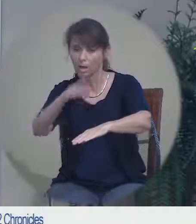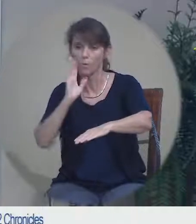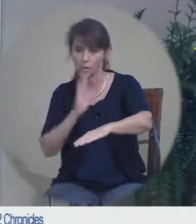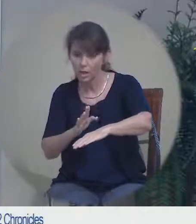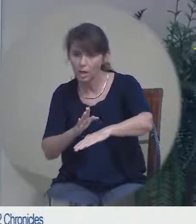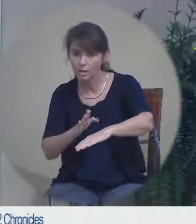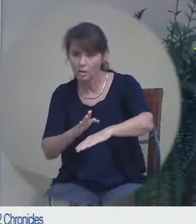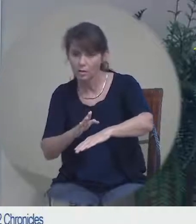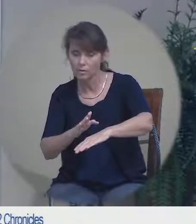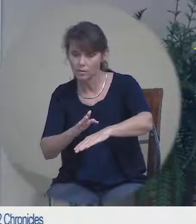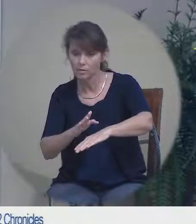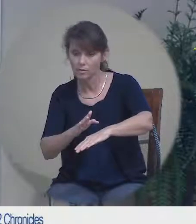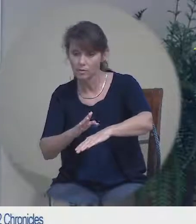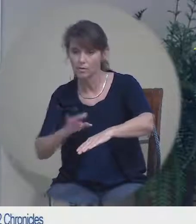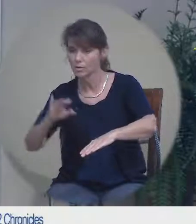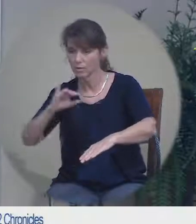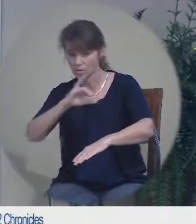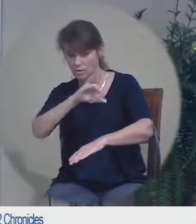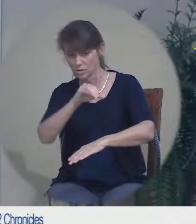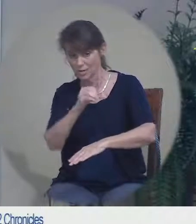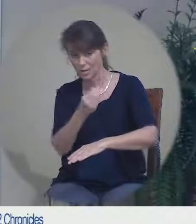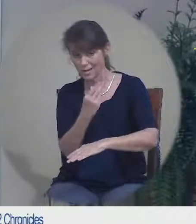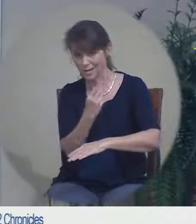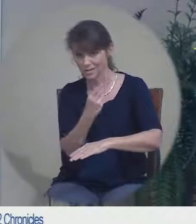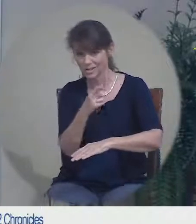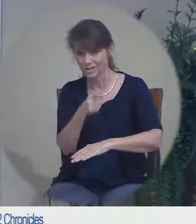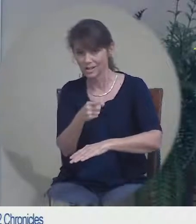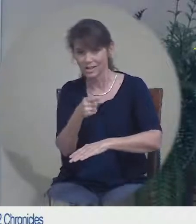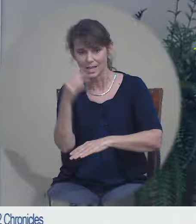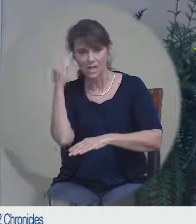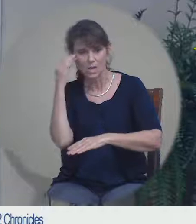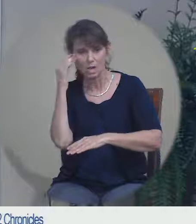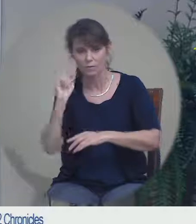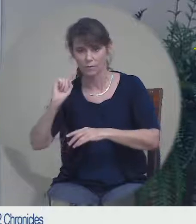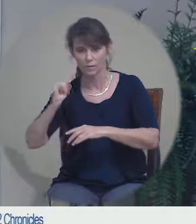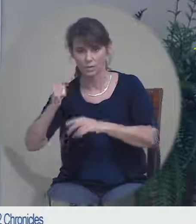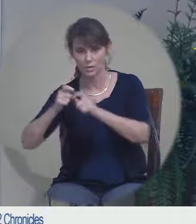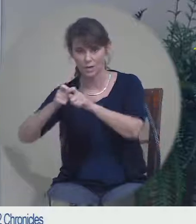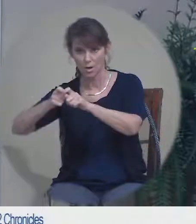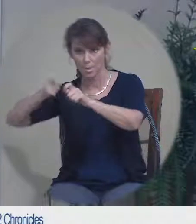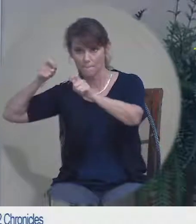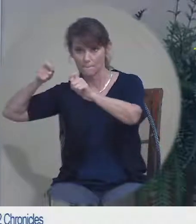has already heard the pronouncement of what that first arrow shot